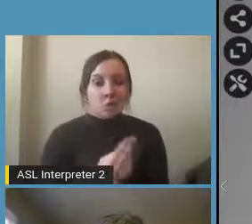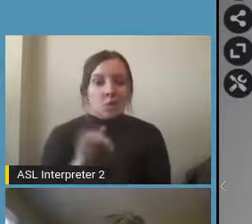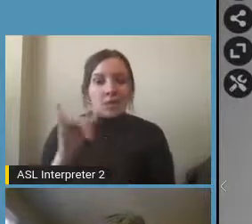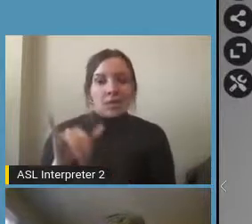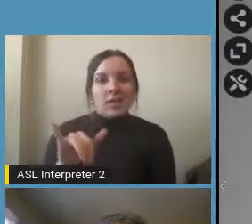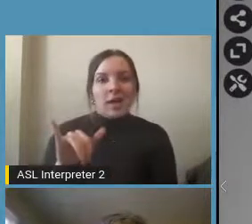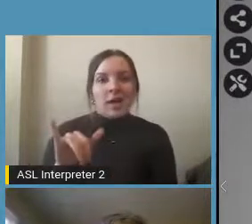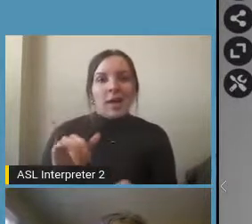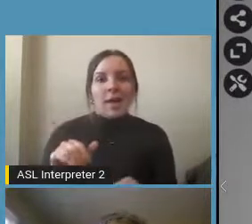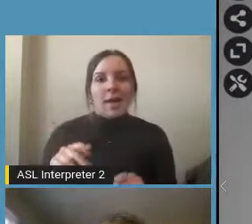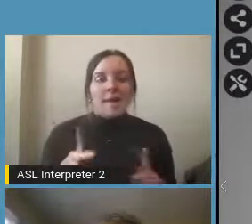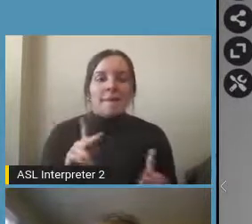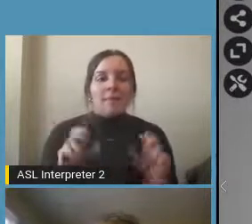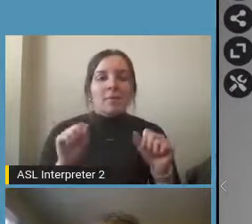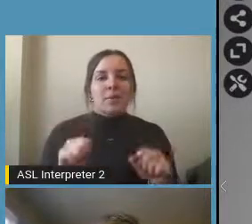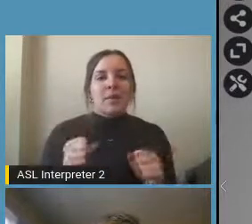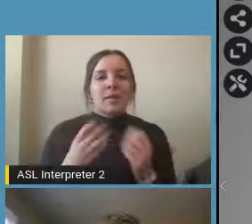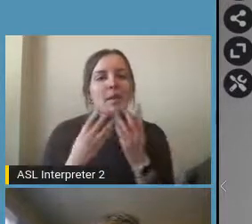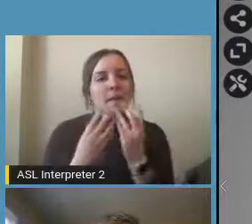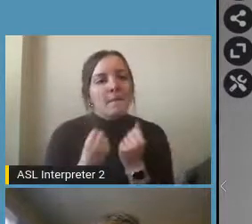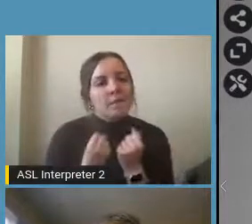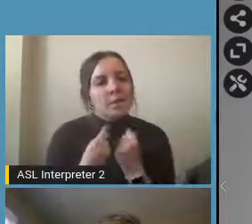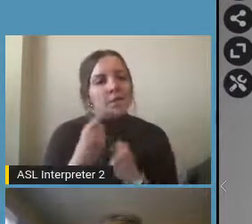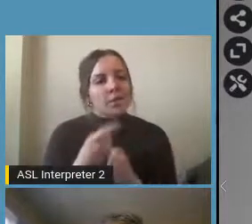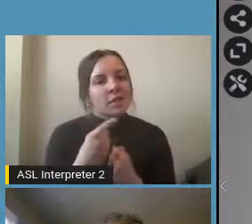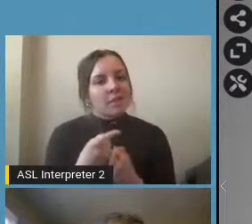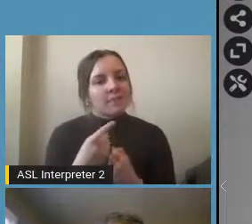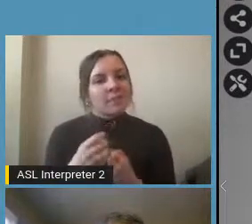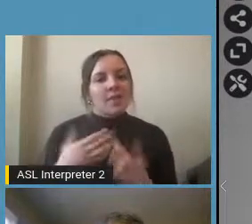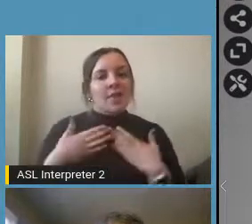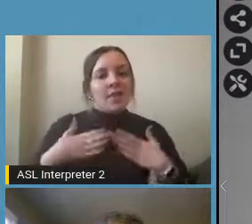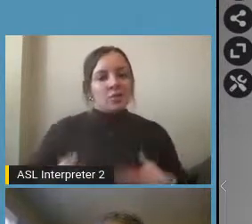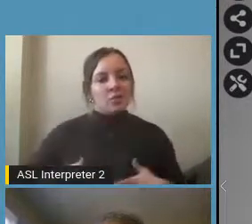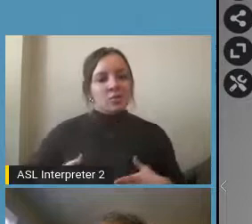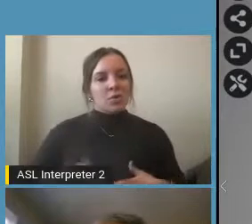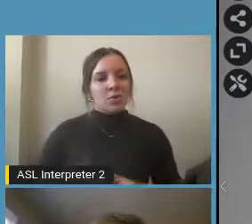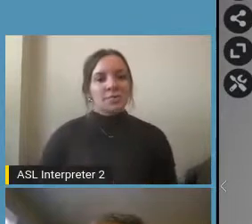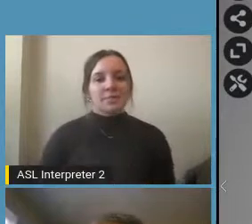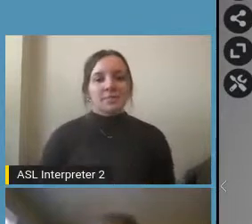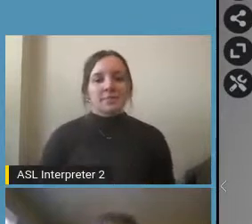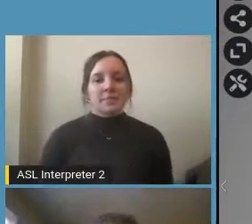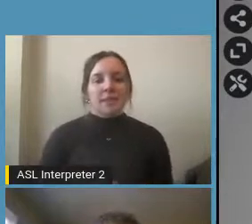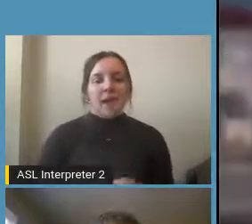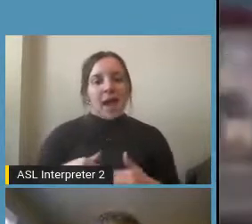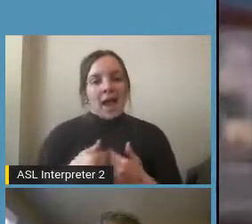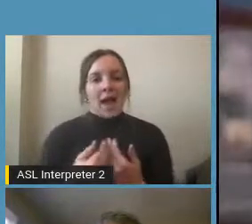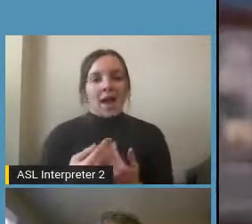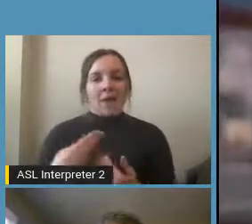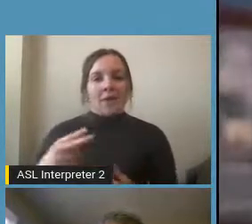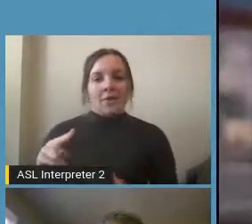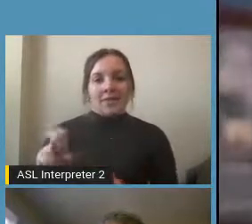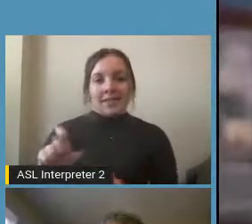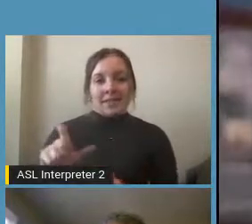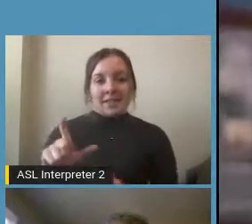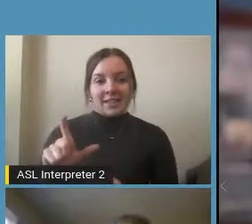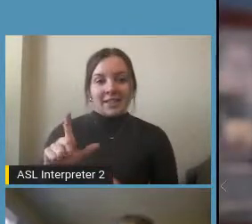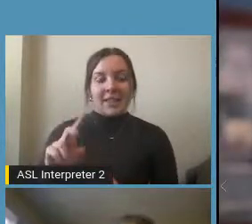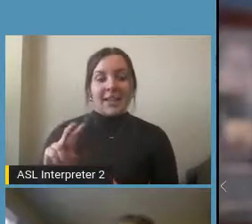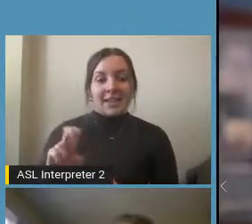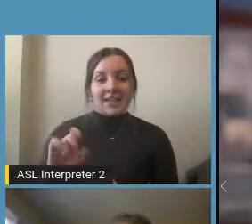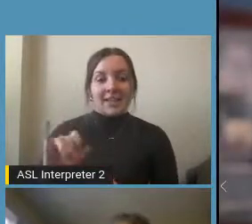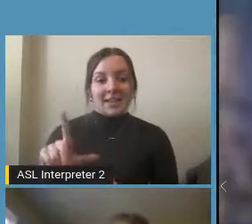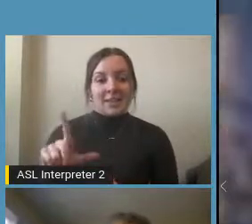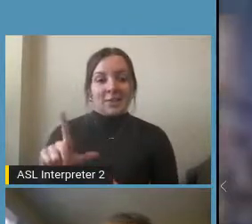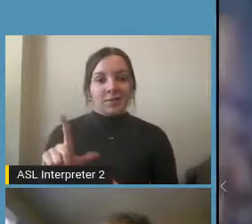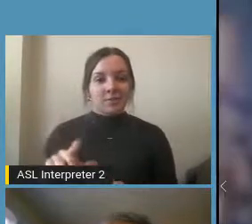suit and what it took to allow Neil Armstrong to walk on the moon. We now have a permanent electronic record